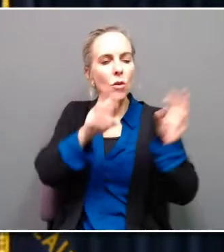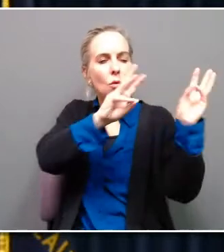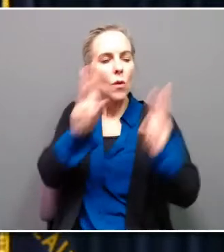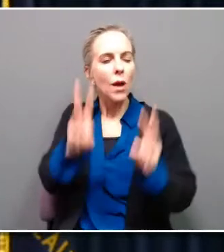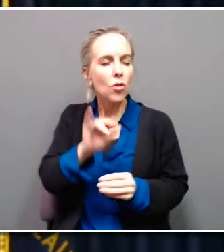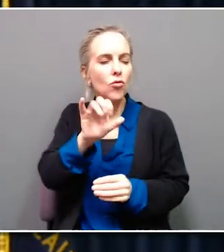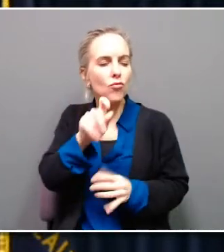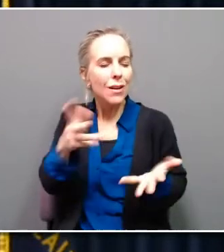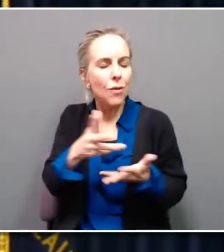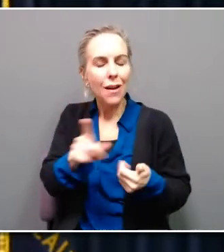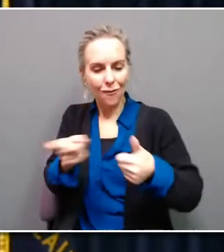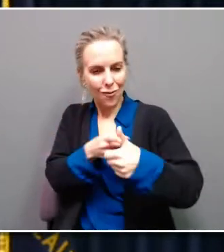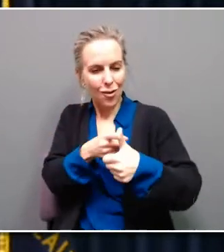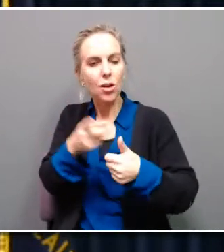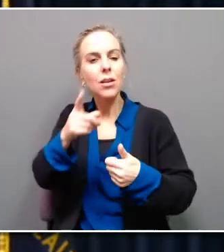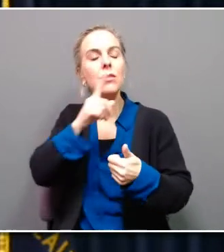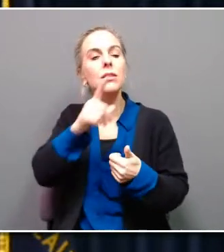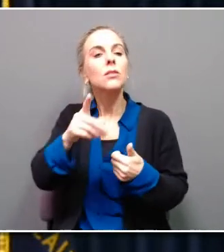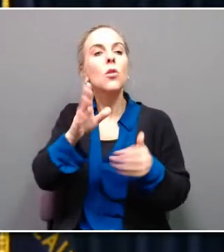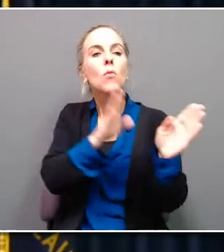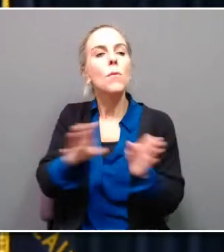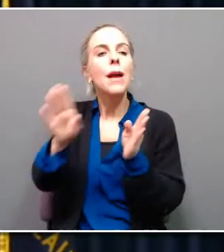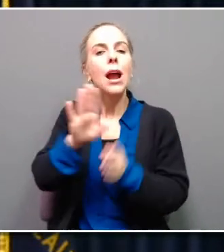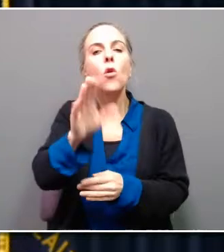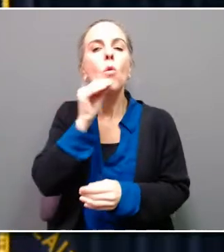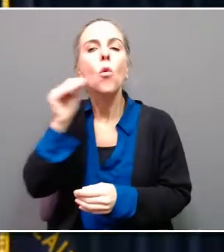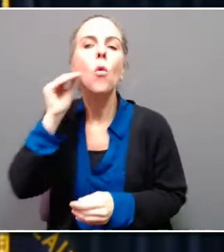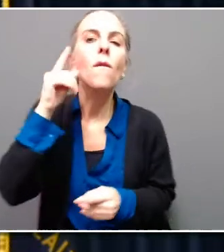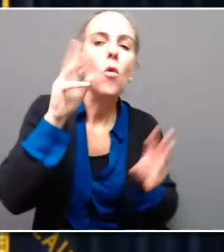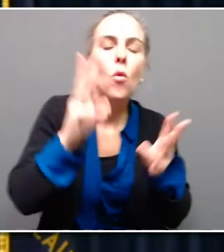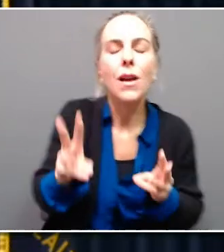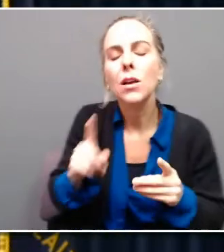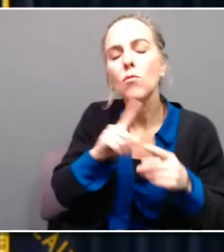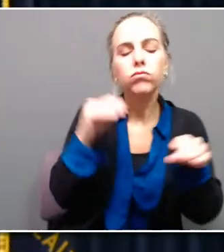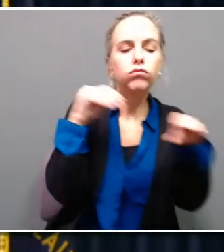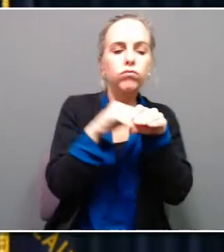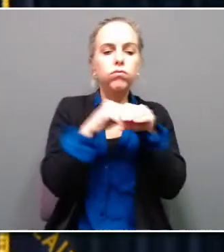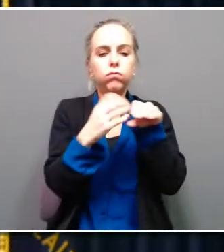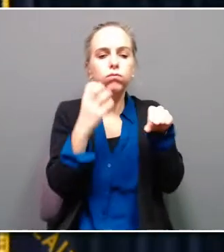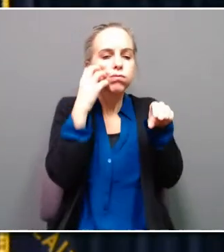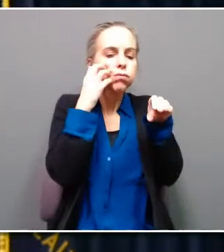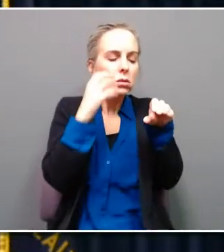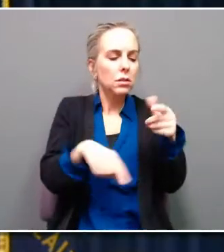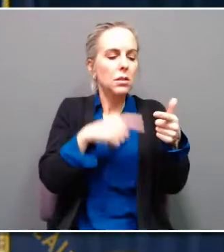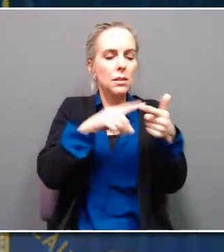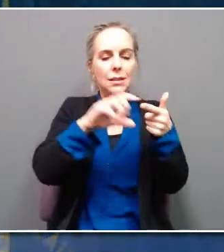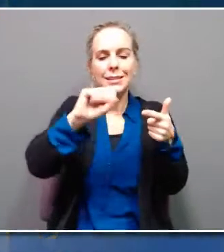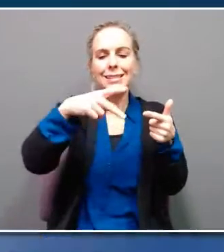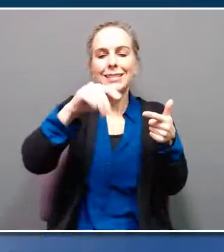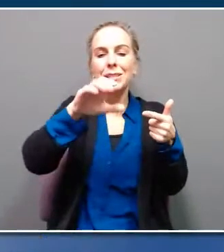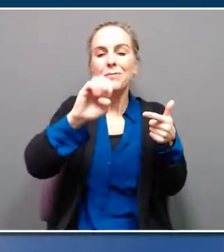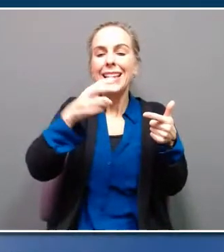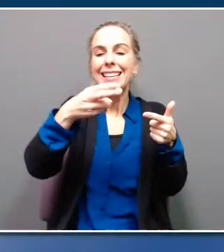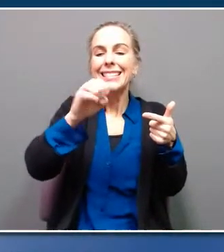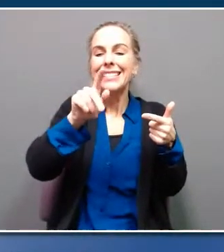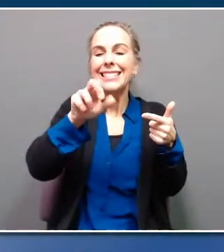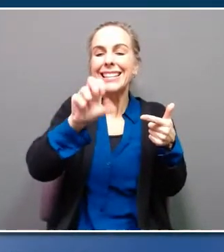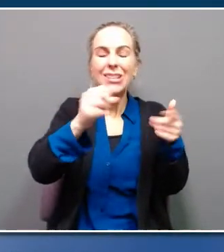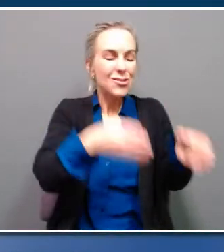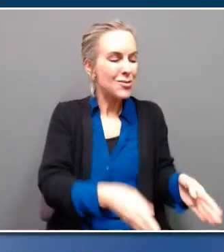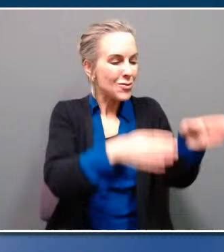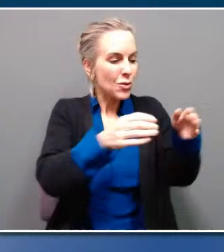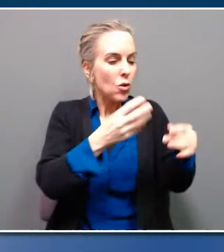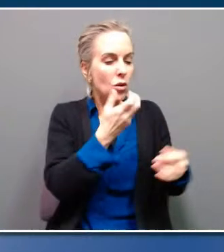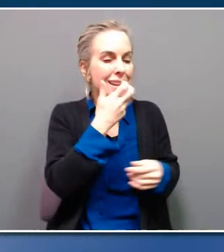preparing your home for winter, like insulating pipes, using space heaters safely, and making sure your carbon monoxide detector